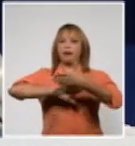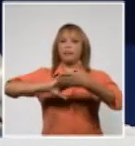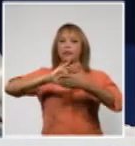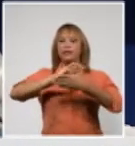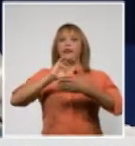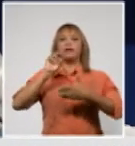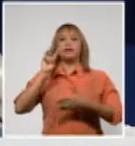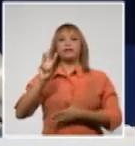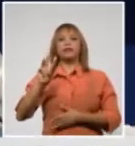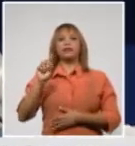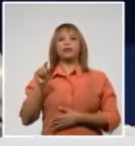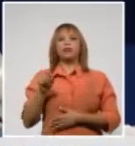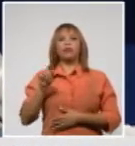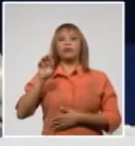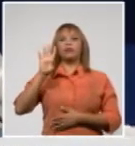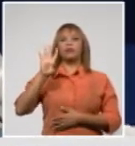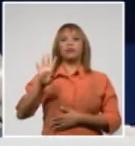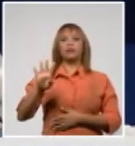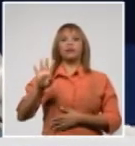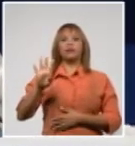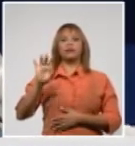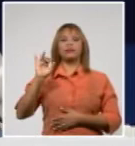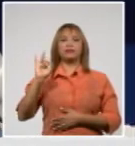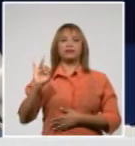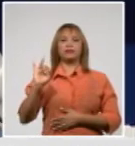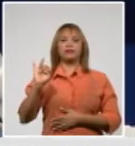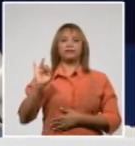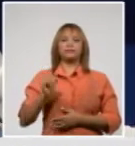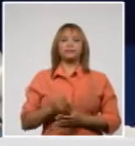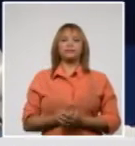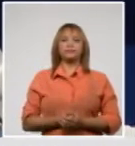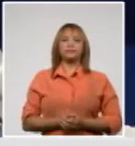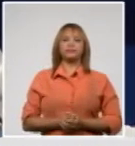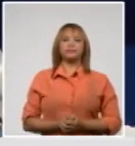3.35%, and regional rate, which stands at